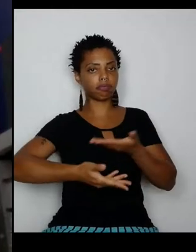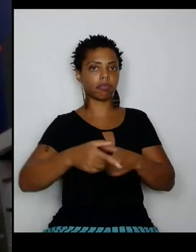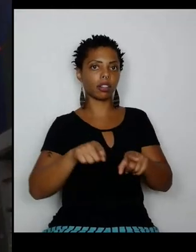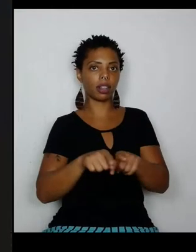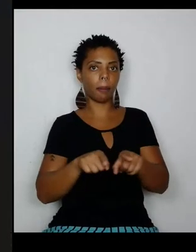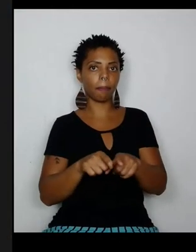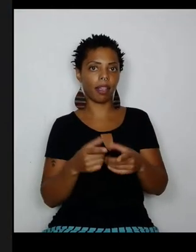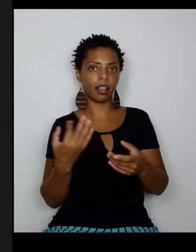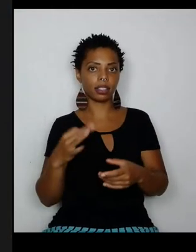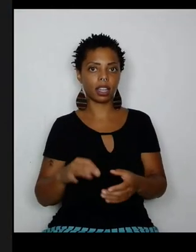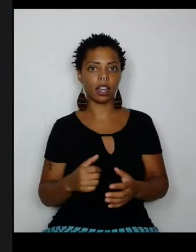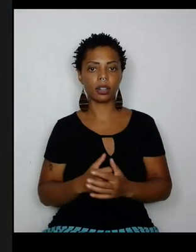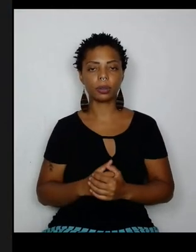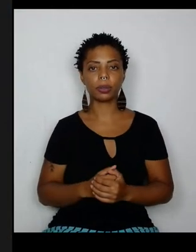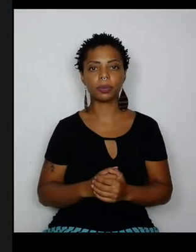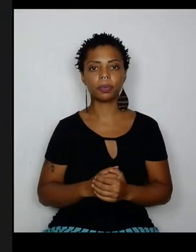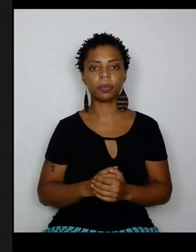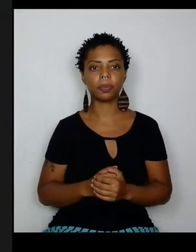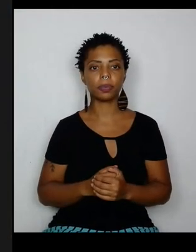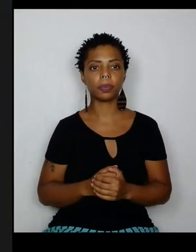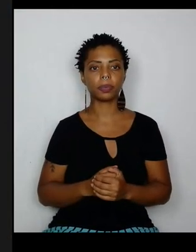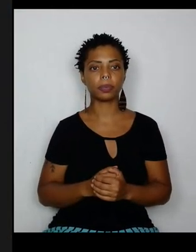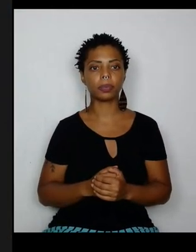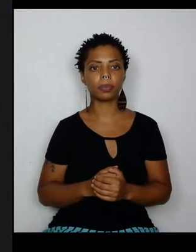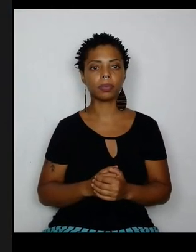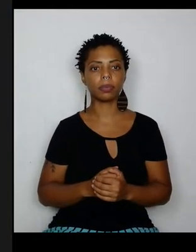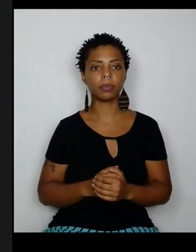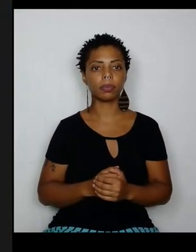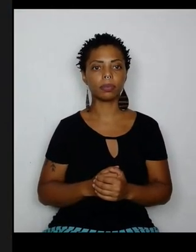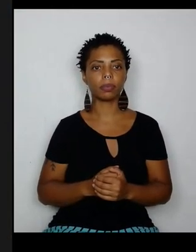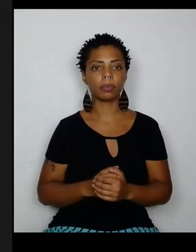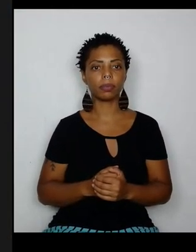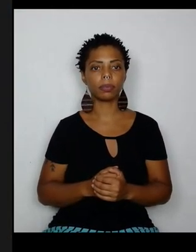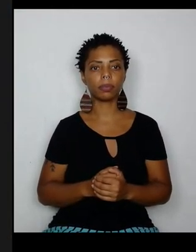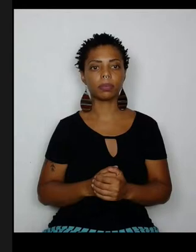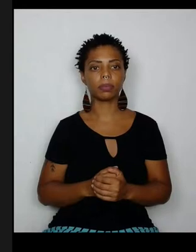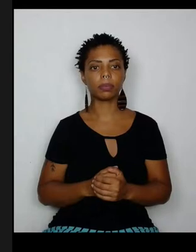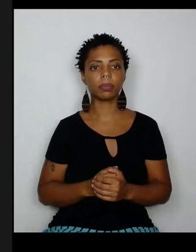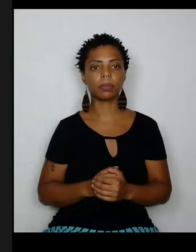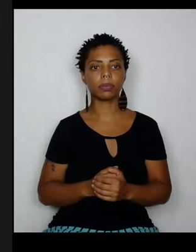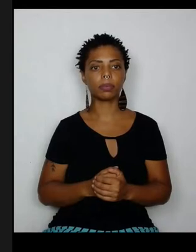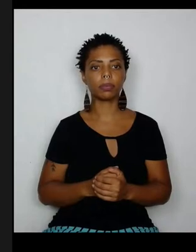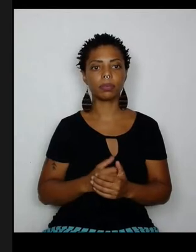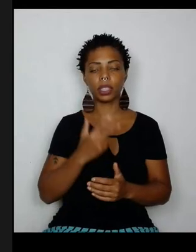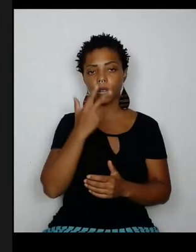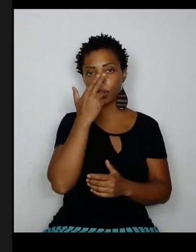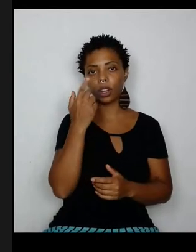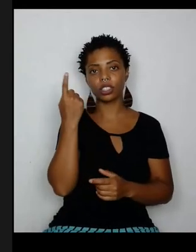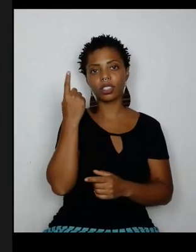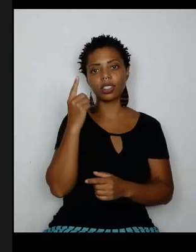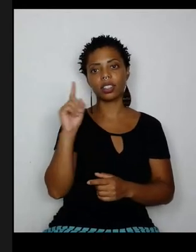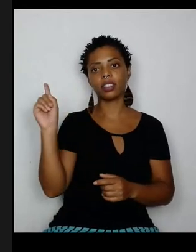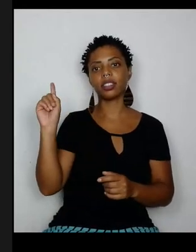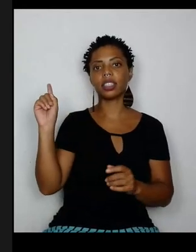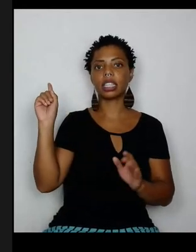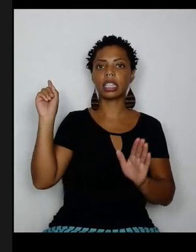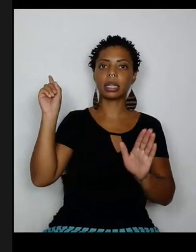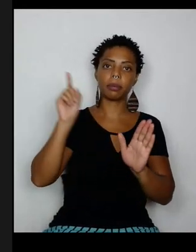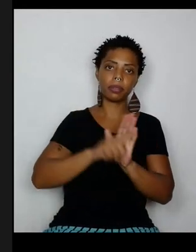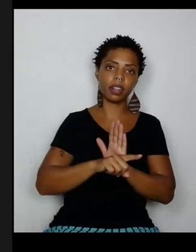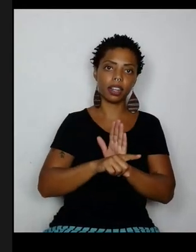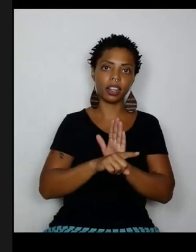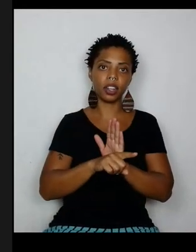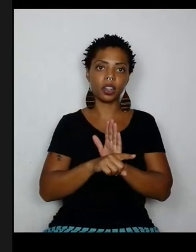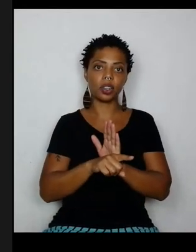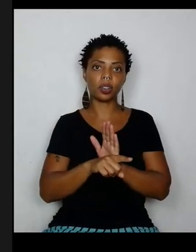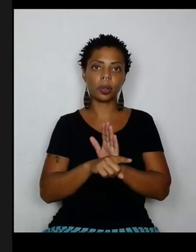so important for us because these perspectives sort of feed back into each other so i believe that we have a last